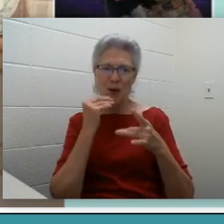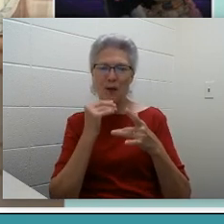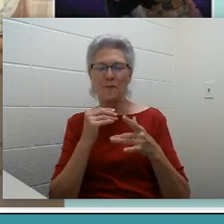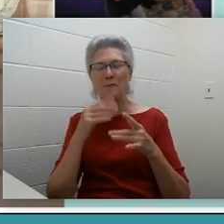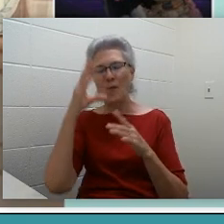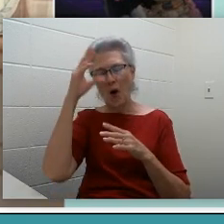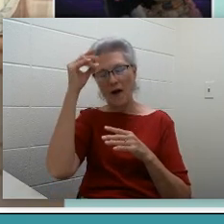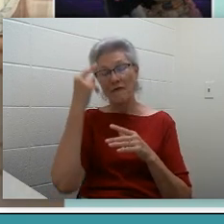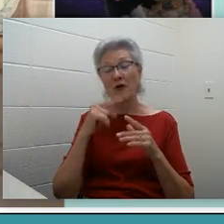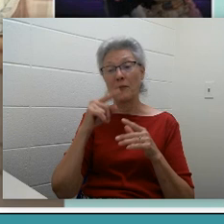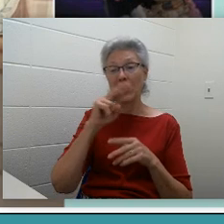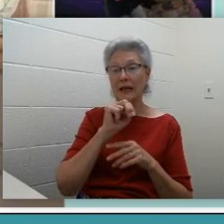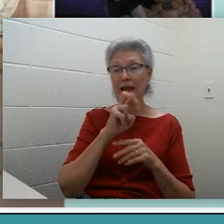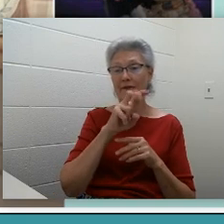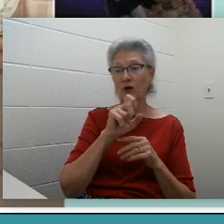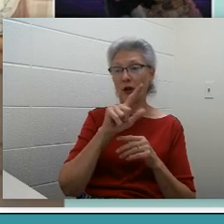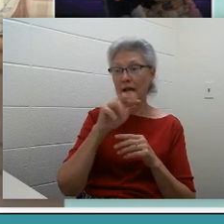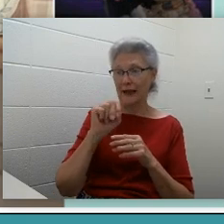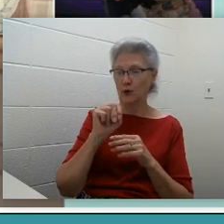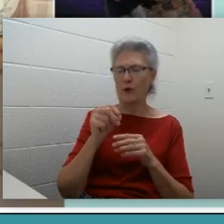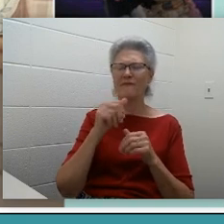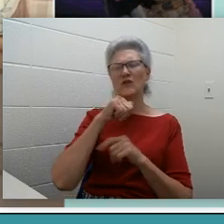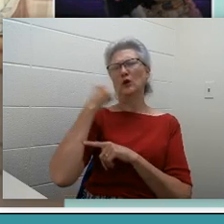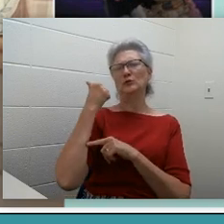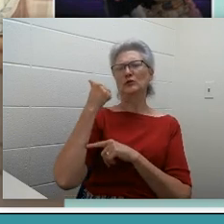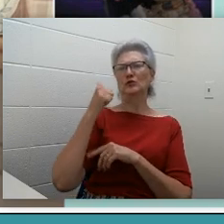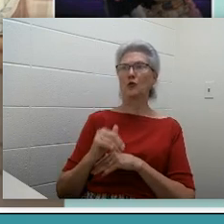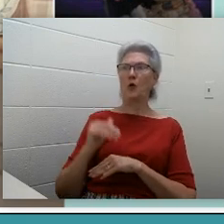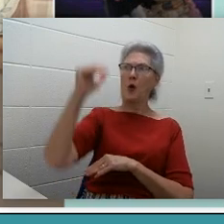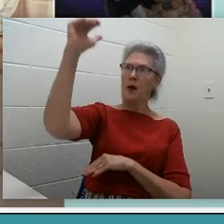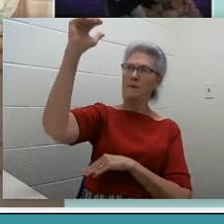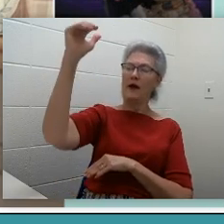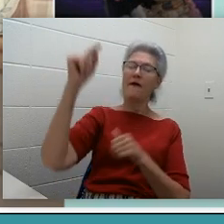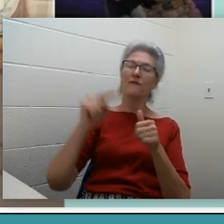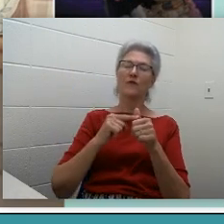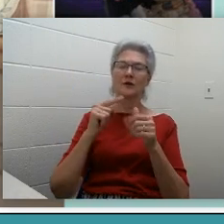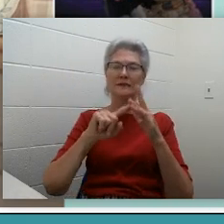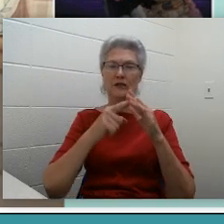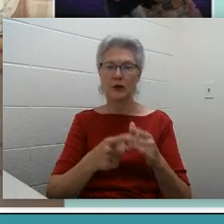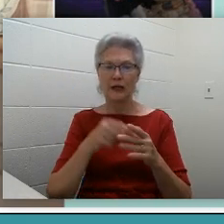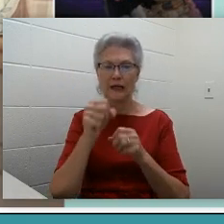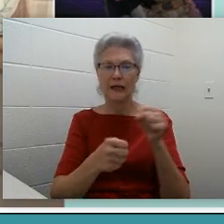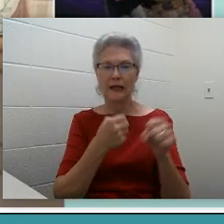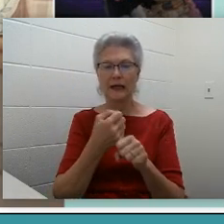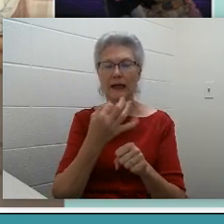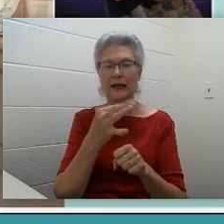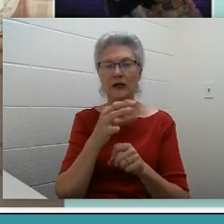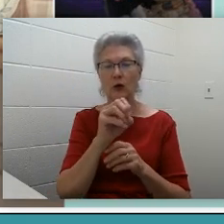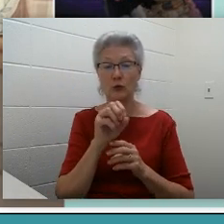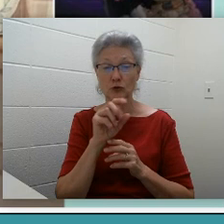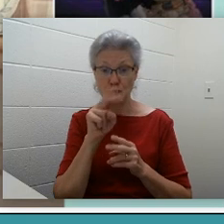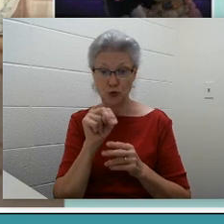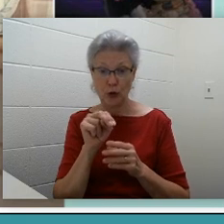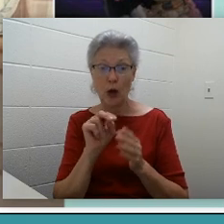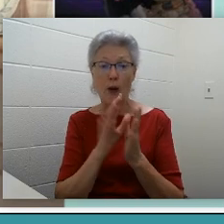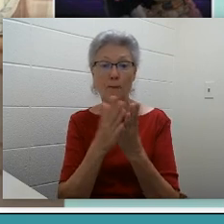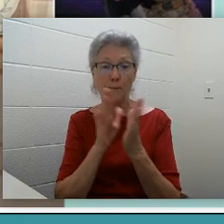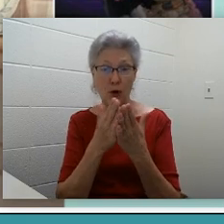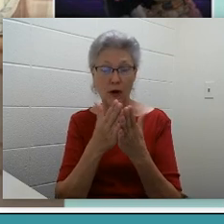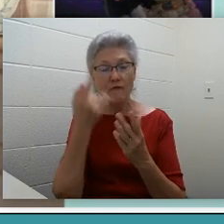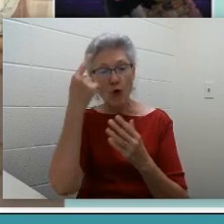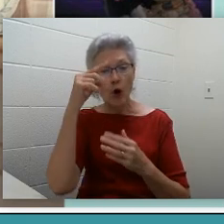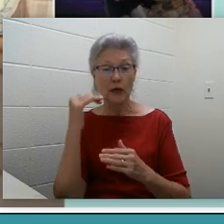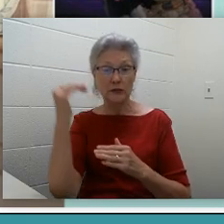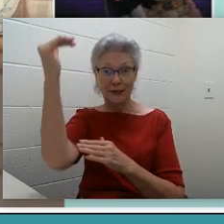up, first began his literary life in a 1902 novel for adults. Then